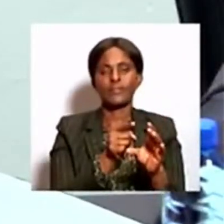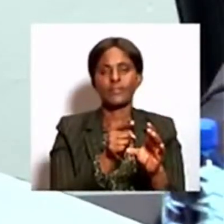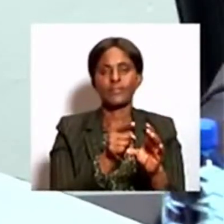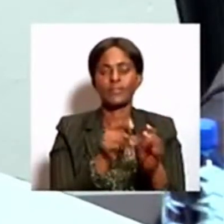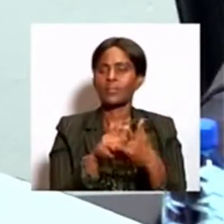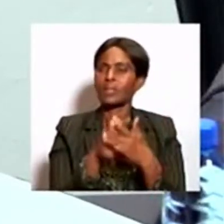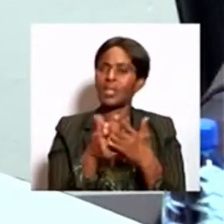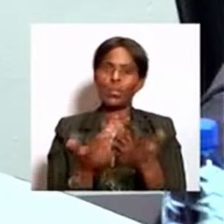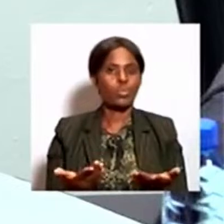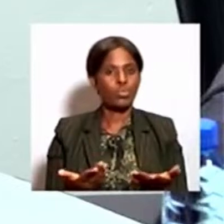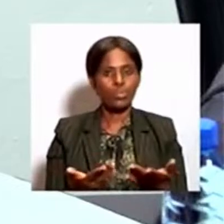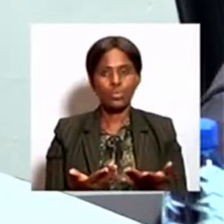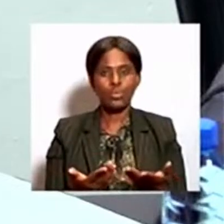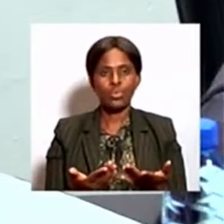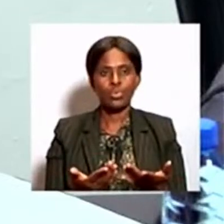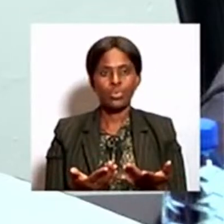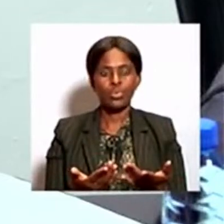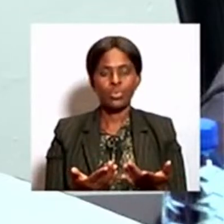How?